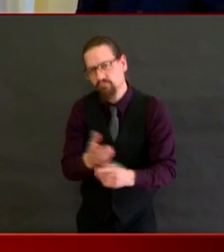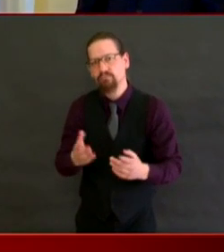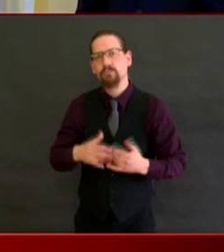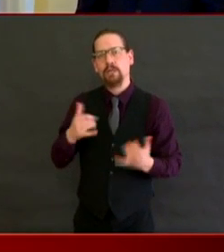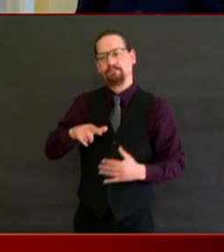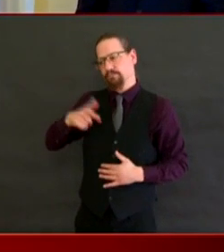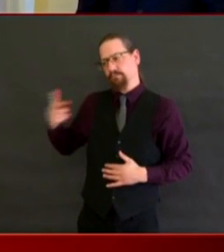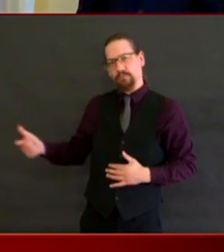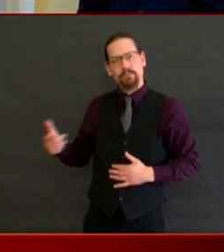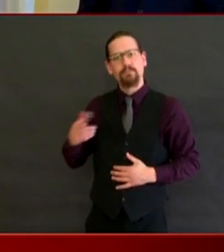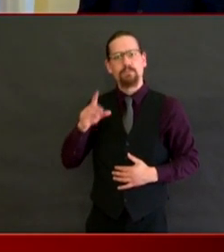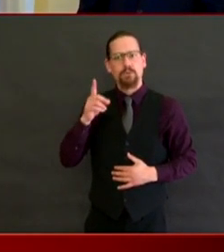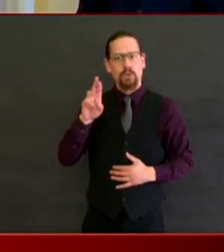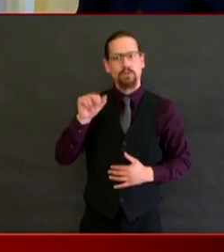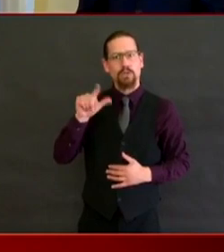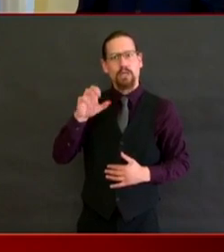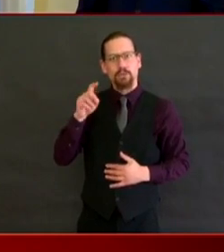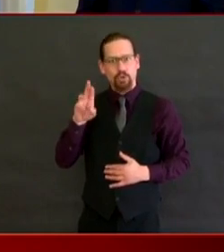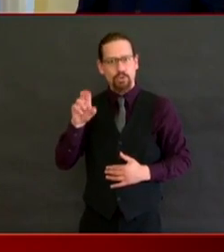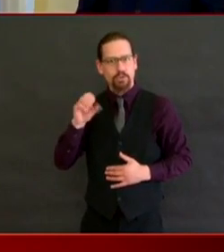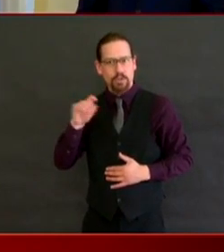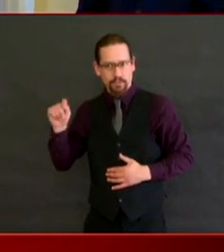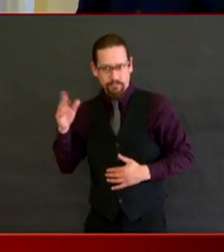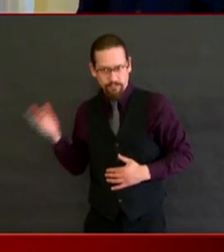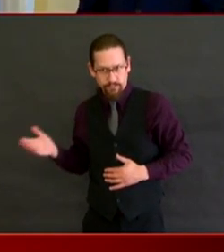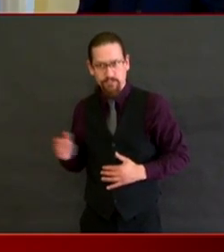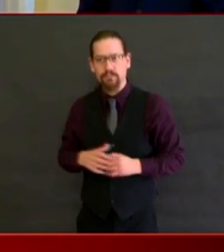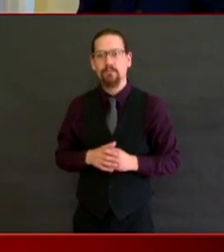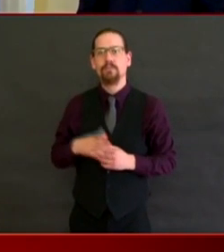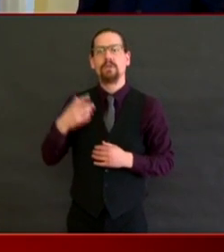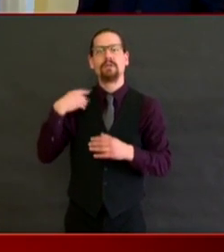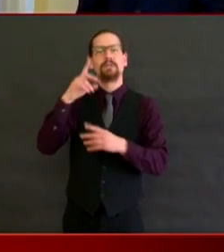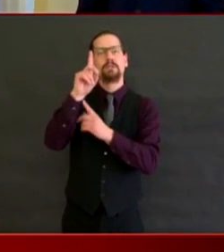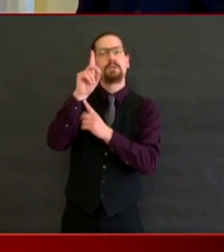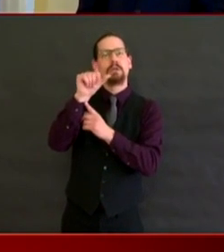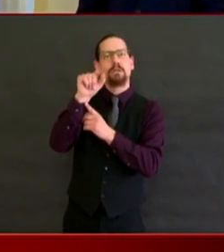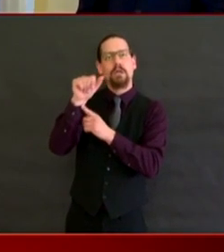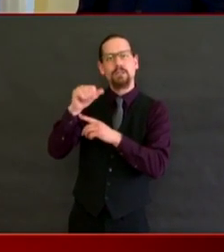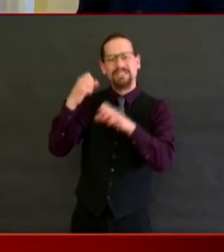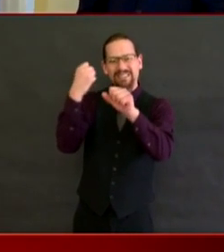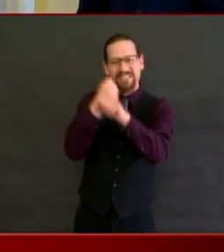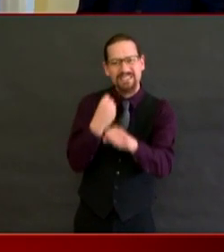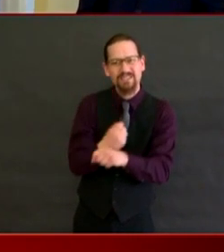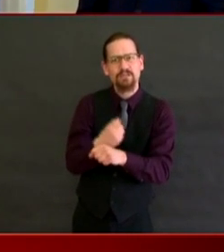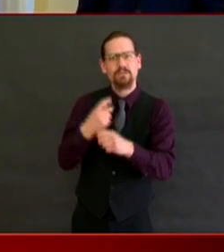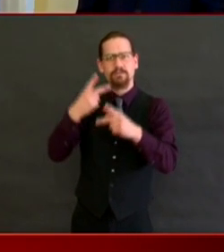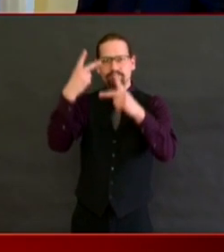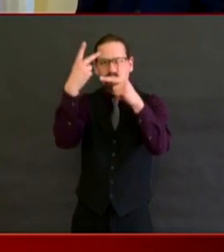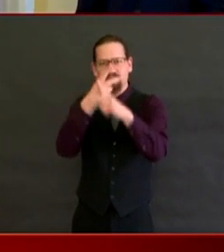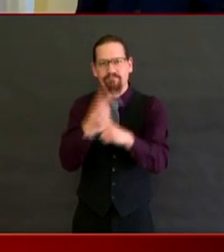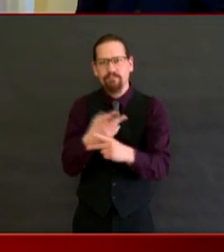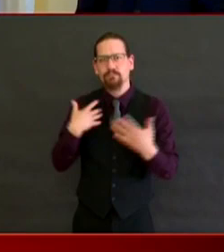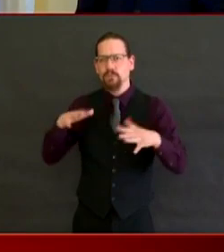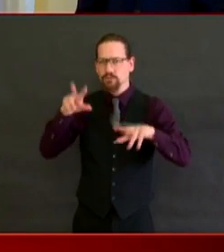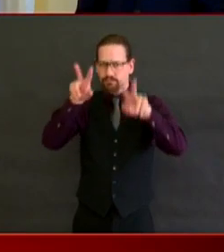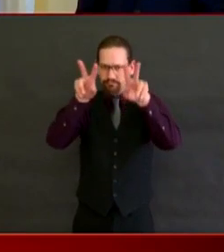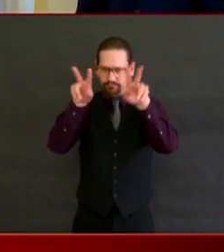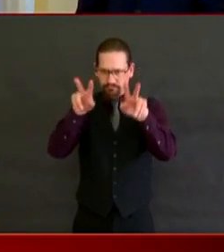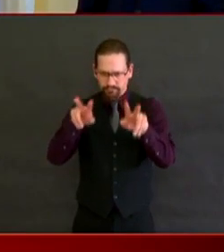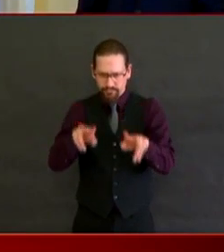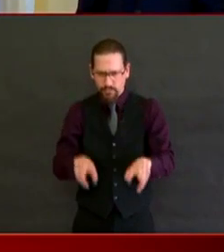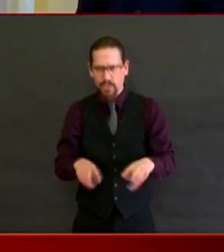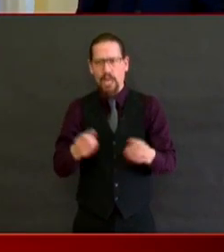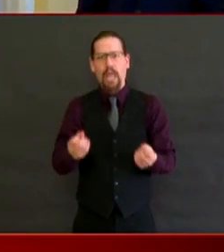can share, including the number recovered that we're continuing to estimate. I also